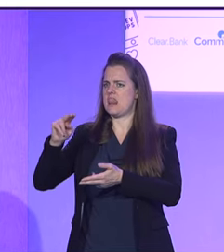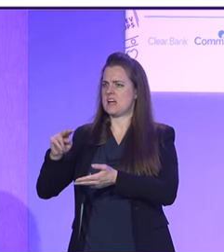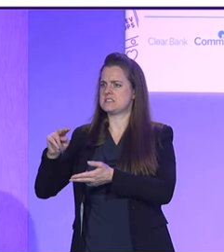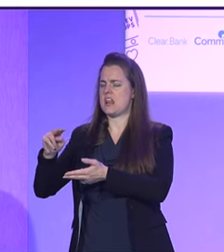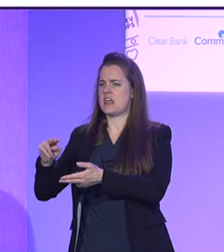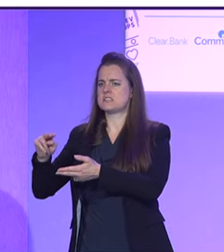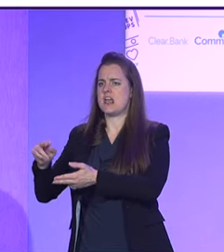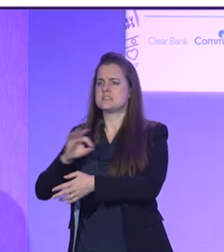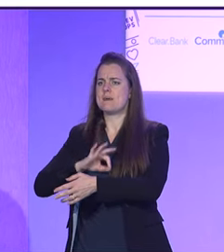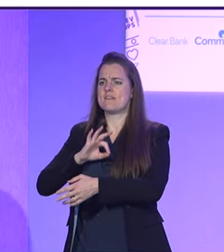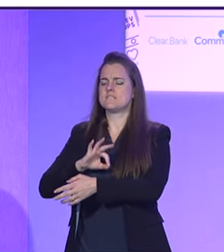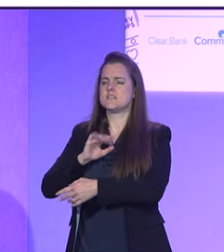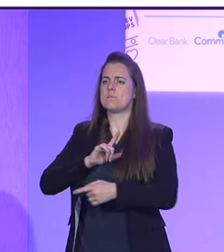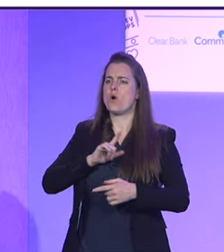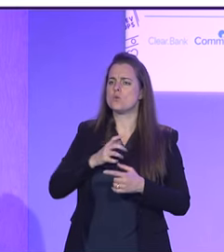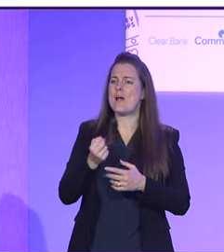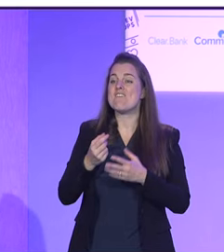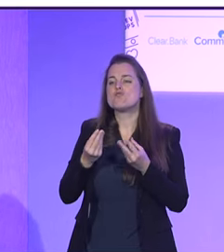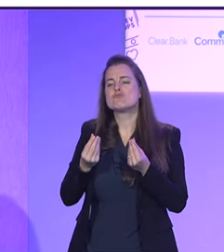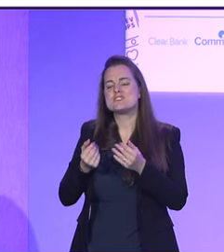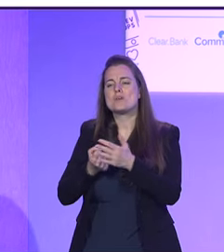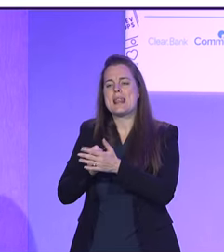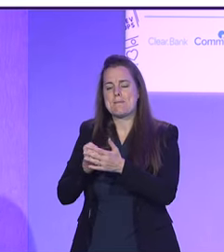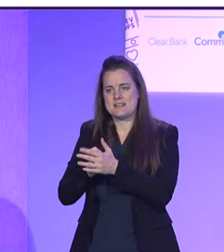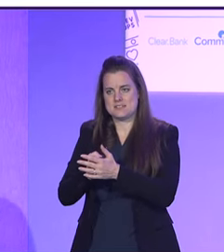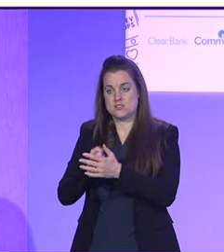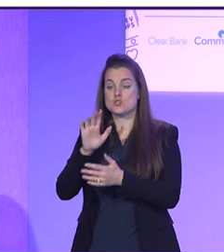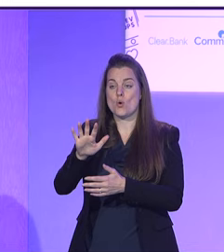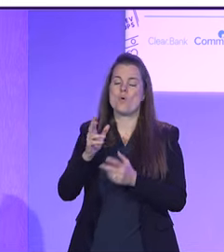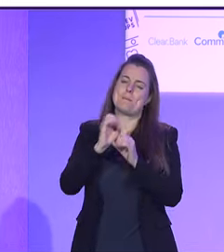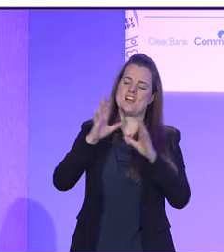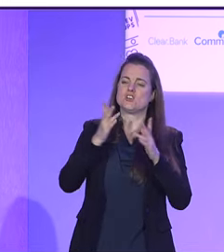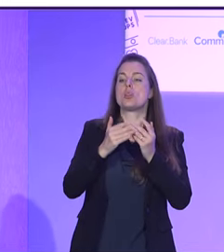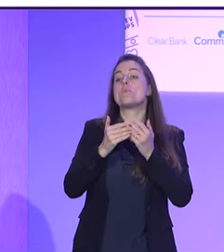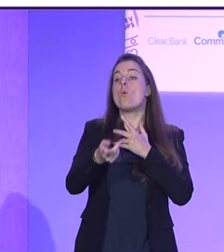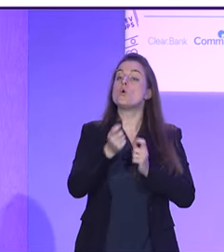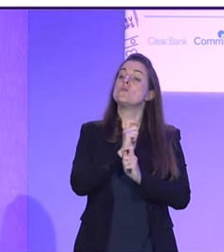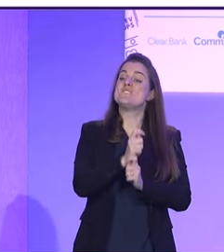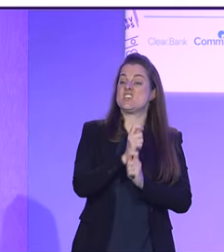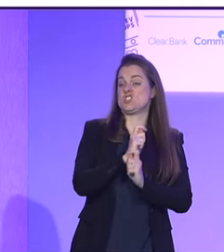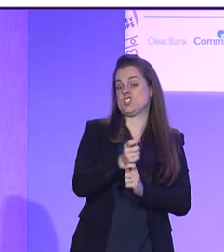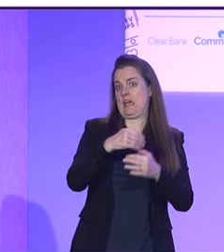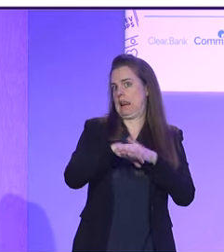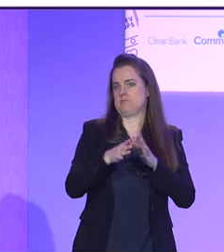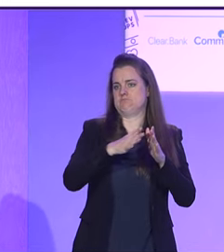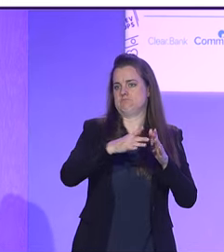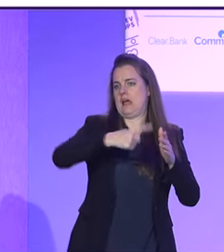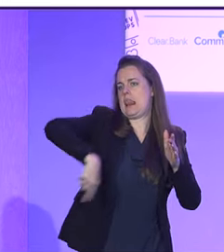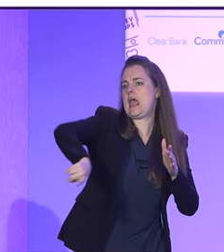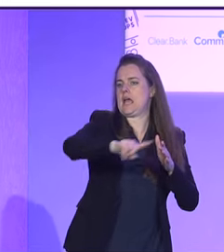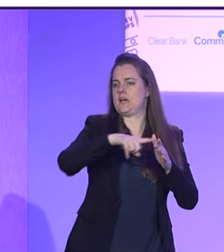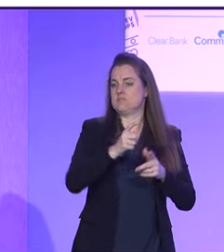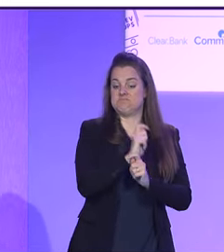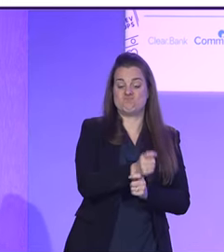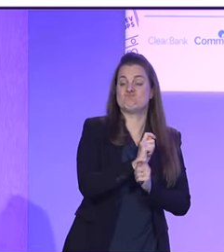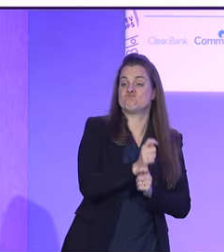there is a resource limit attached to it. So the more you fish in a lake, the harder it will get for you